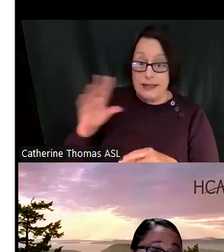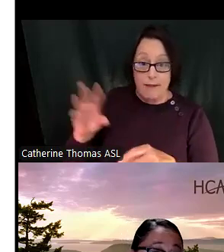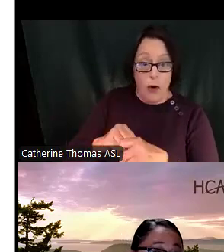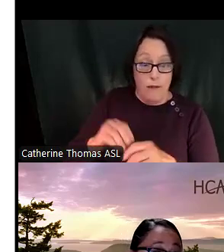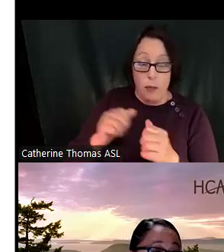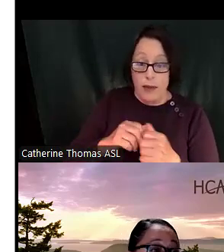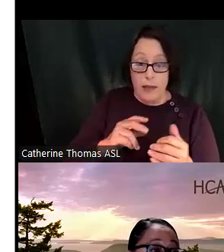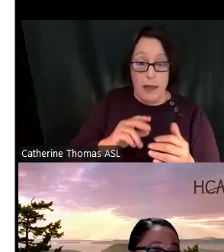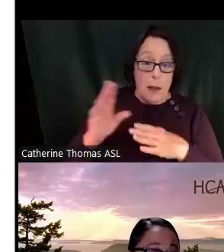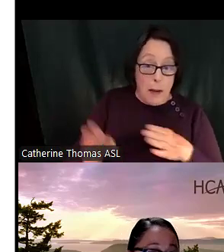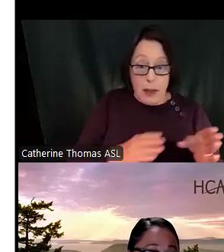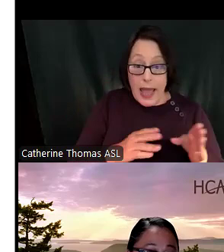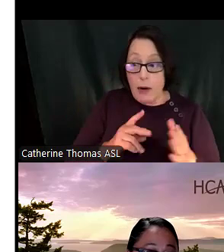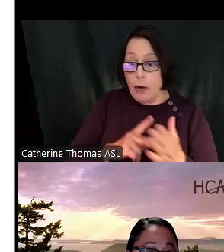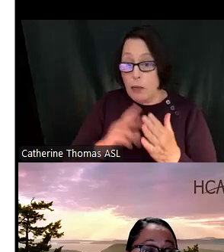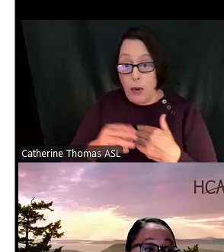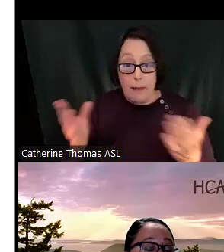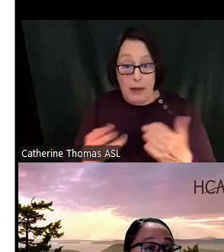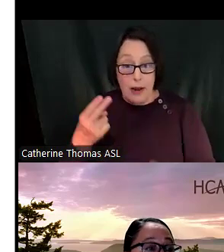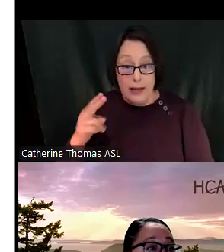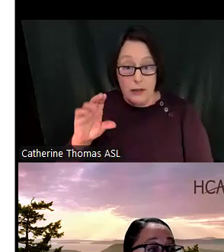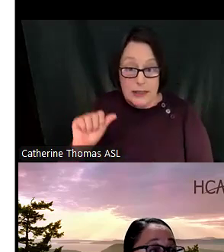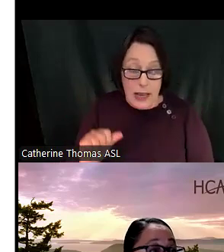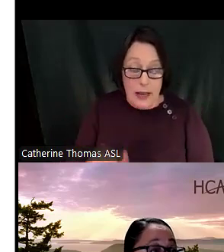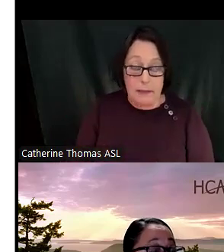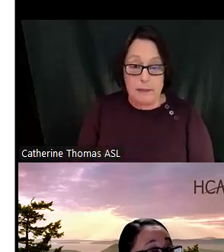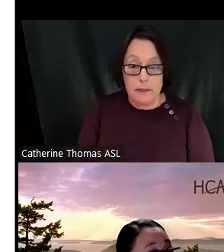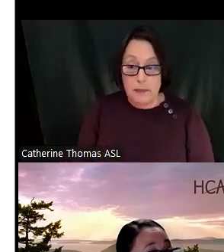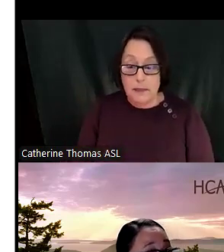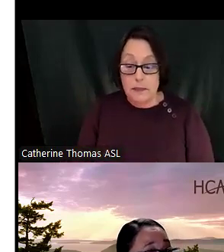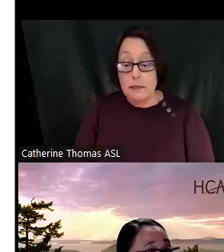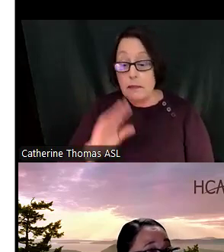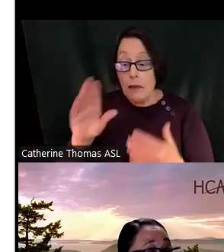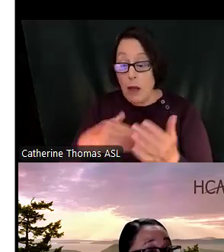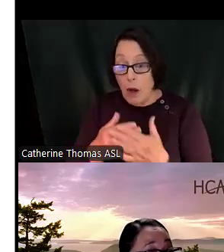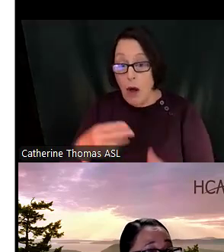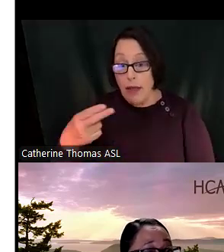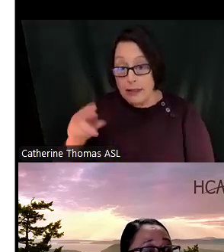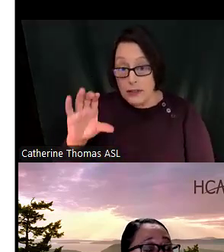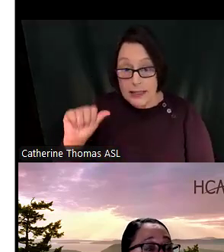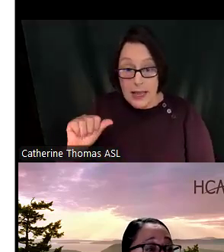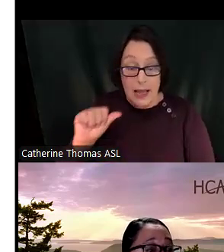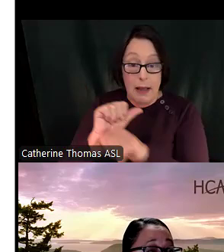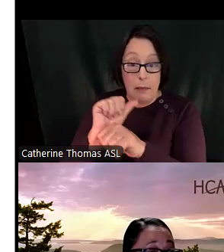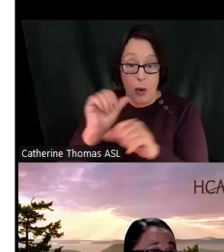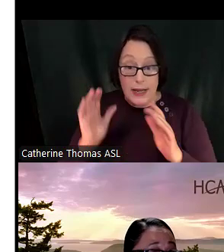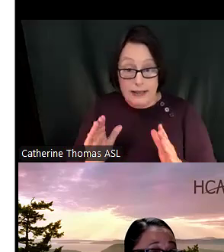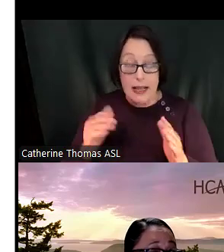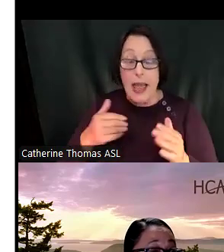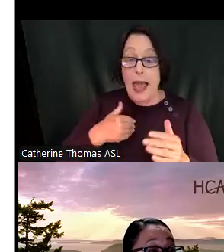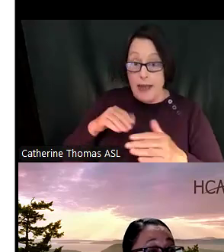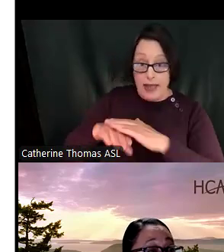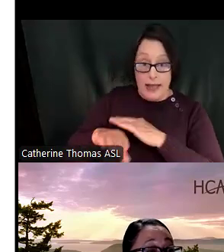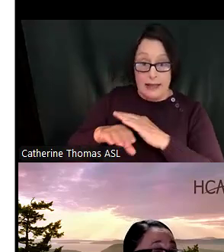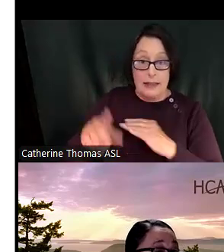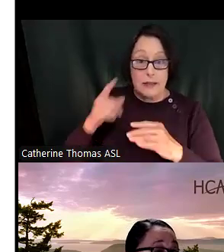or program here at the Healthcare Authority. All of the Healthcare Authority employees have access